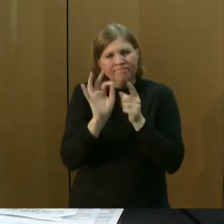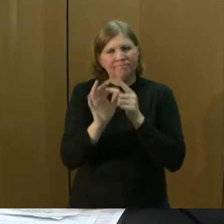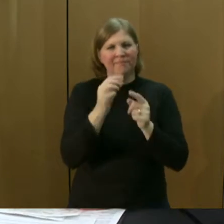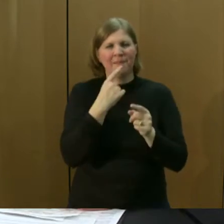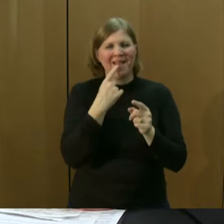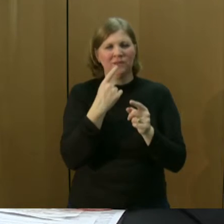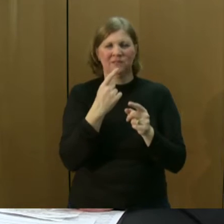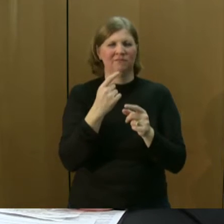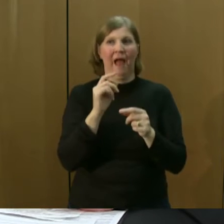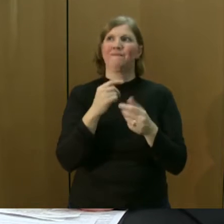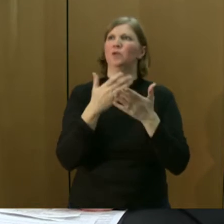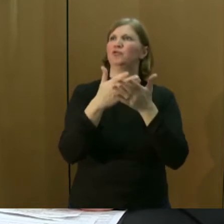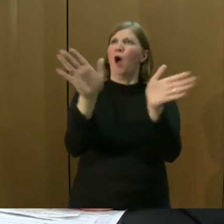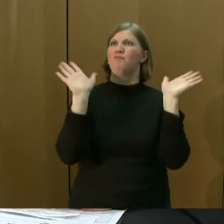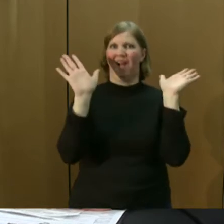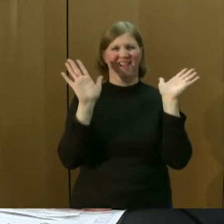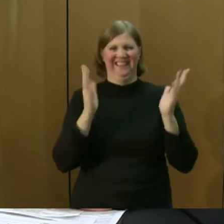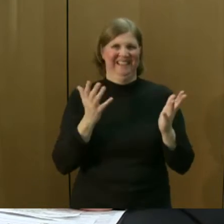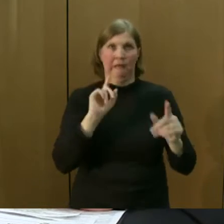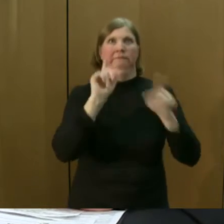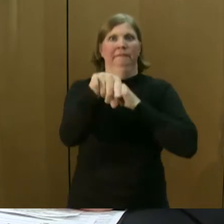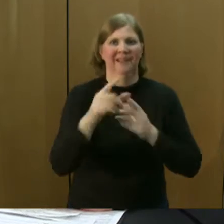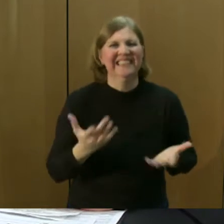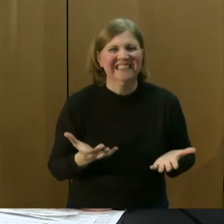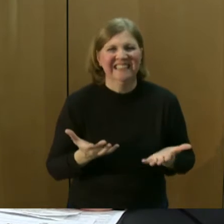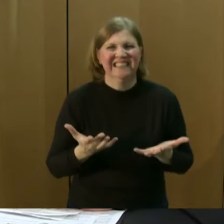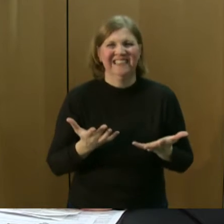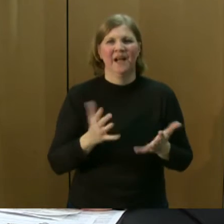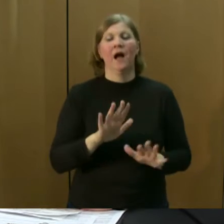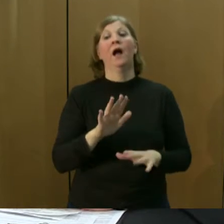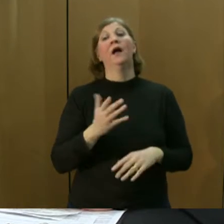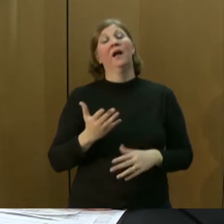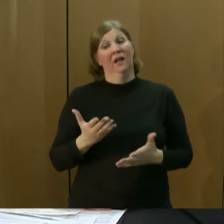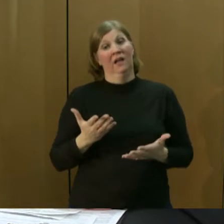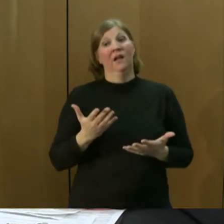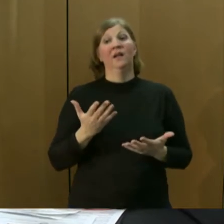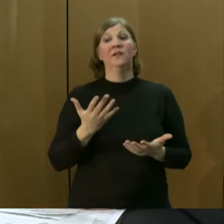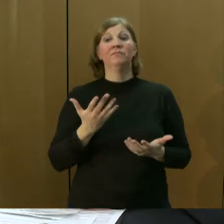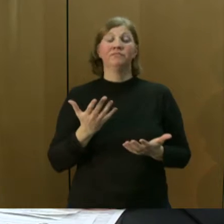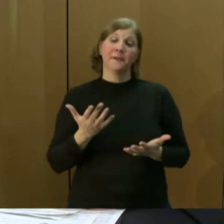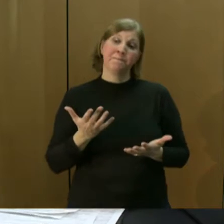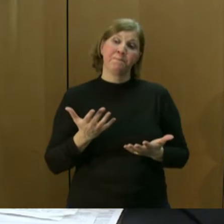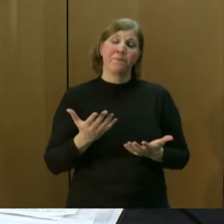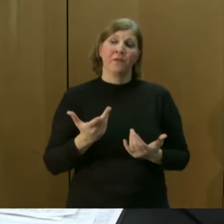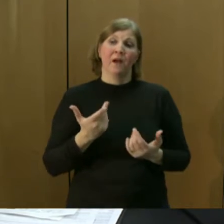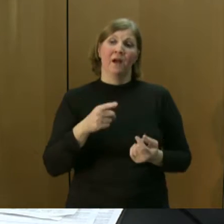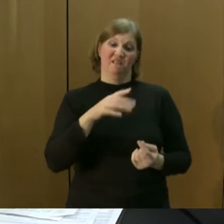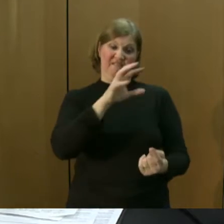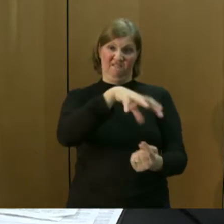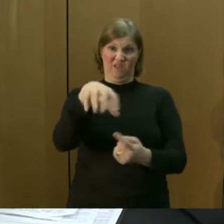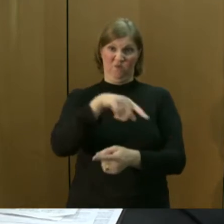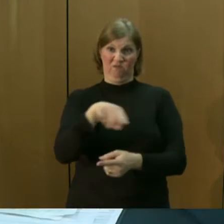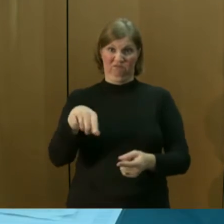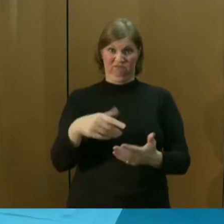access needs are. Venues have been incredible for the last 5 years. Way before that as well, but since we've